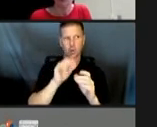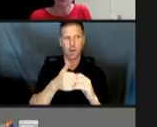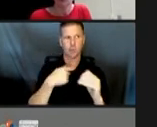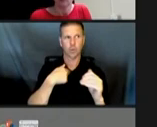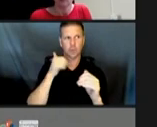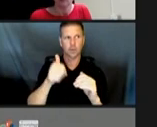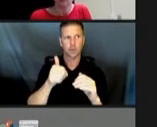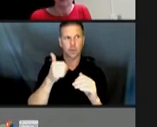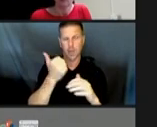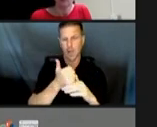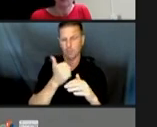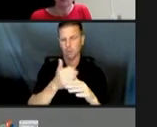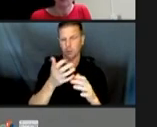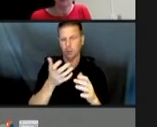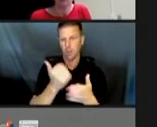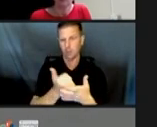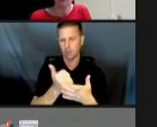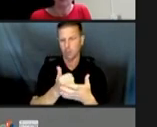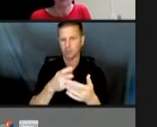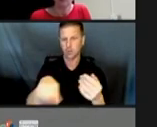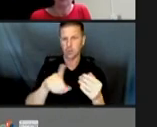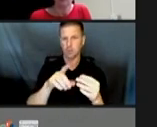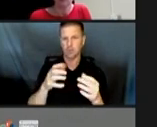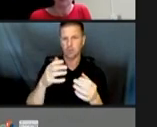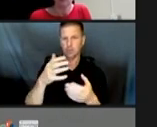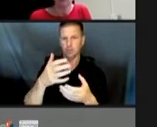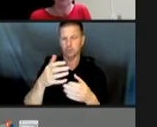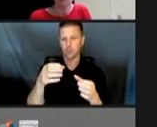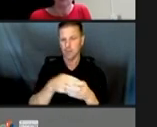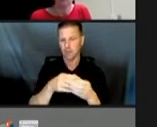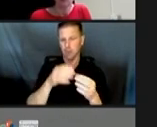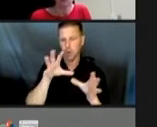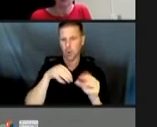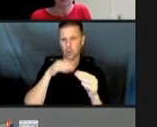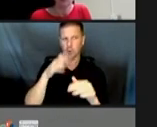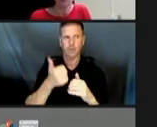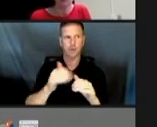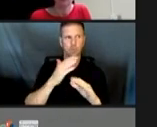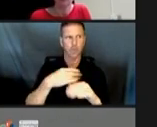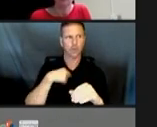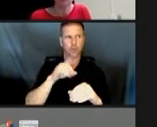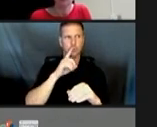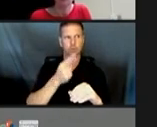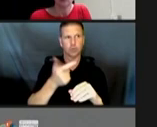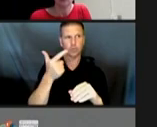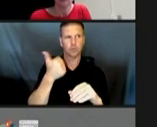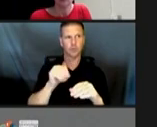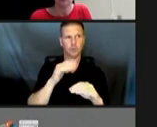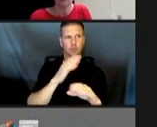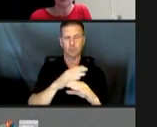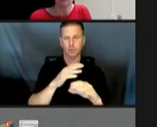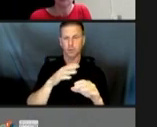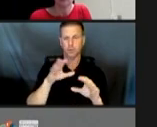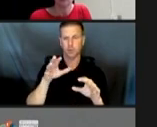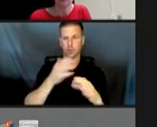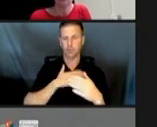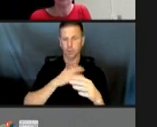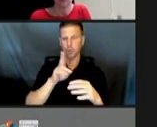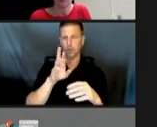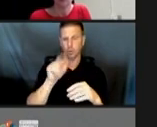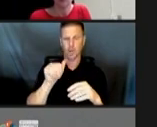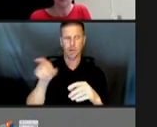help foster collective ownership. And if there are any barriers, we should remove those barriers. And I really appreciate the URA has been